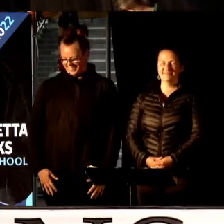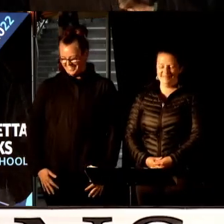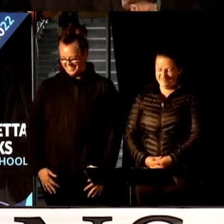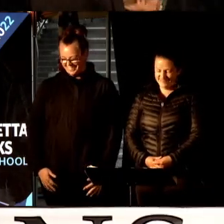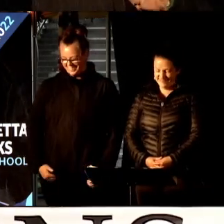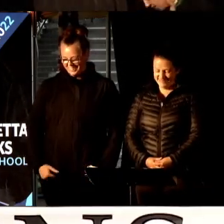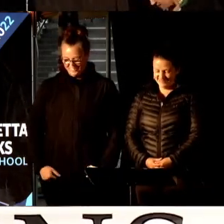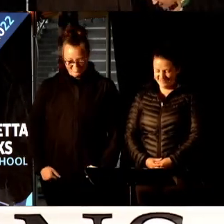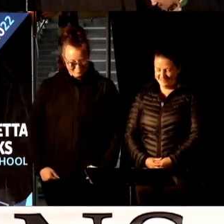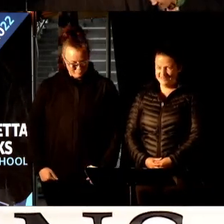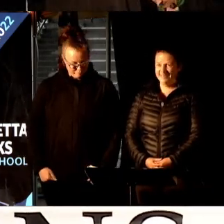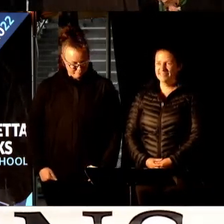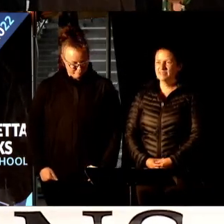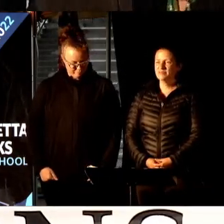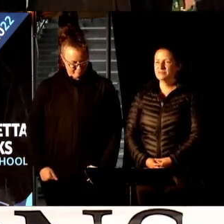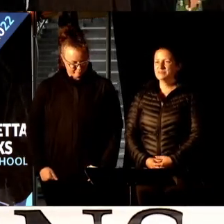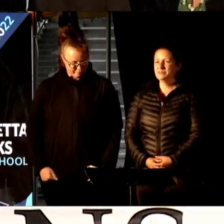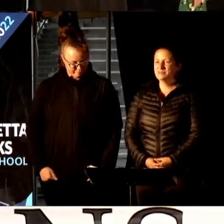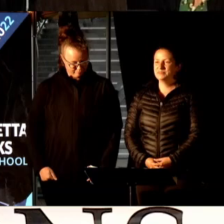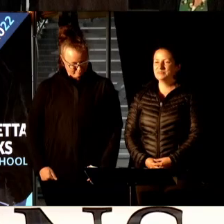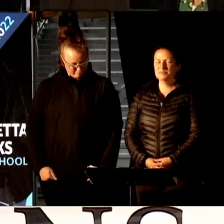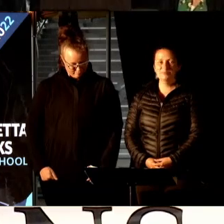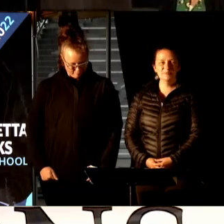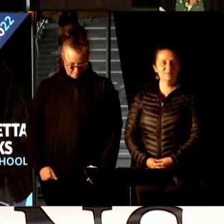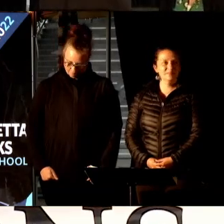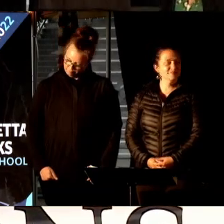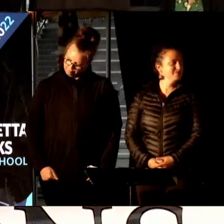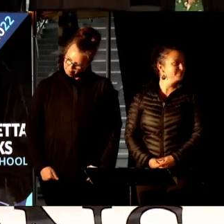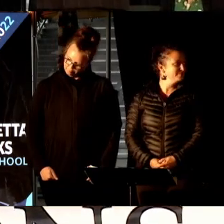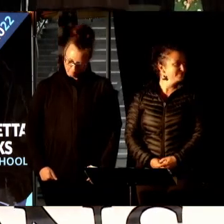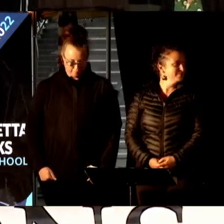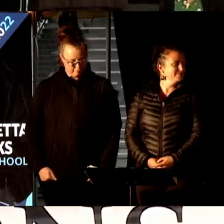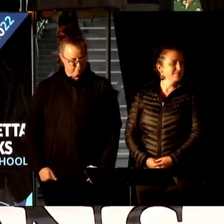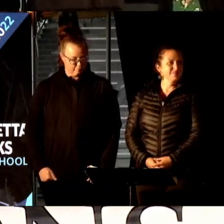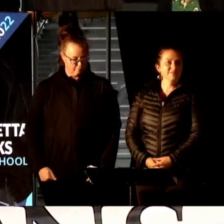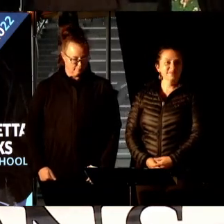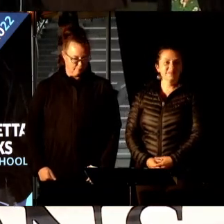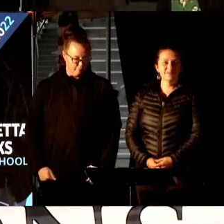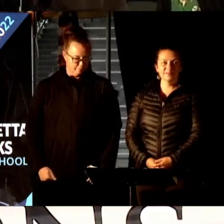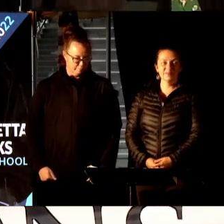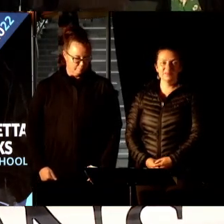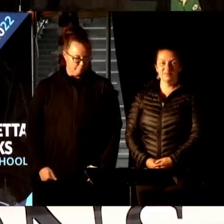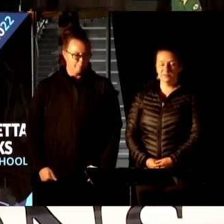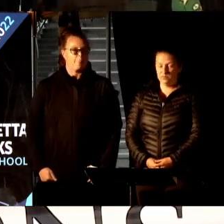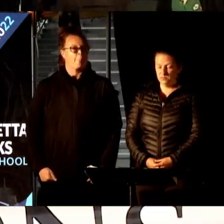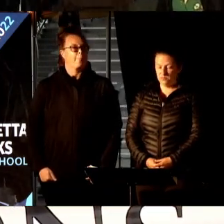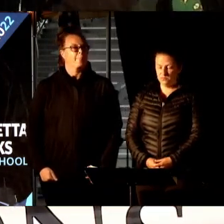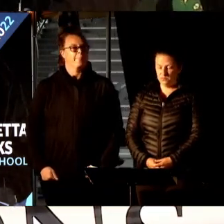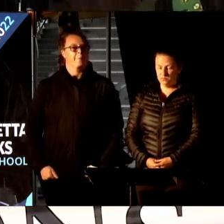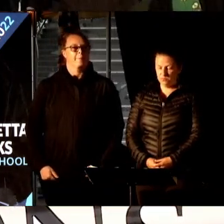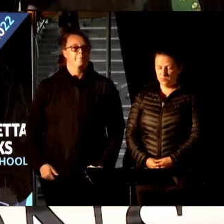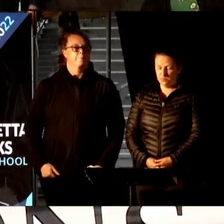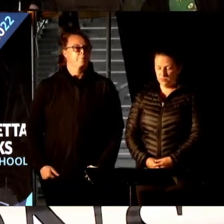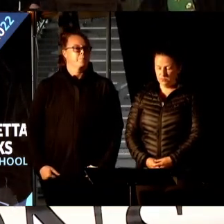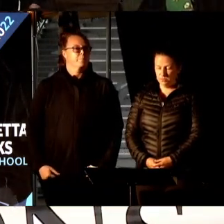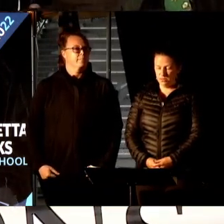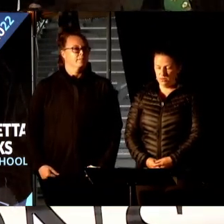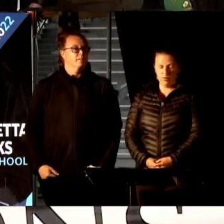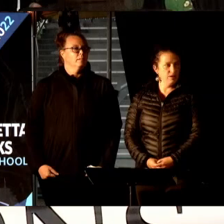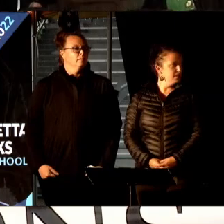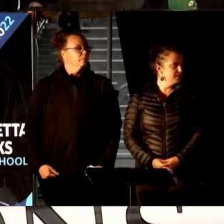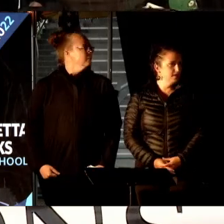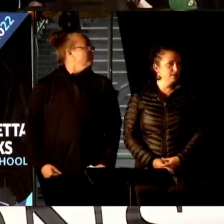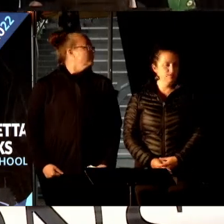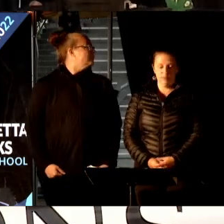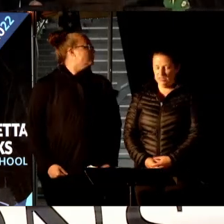order, mm-hmm. but when you read Riley, you read her title, vice president, and when you read Bailey, you read her title, treasurer. Okay. Everything else is just reading. And so they're